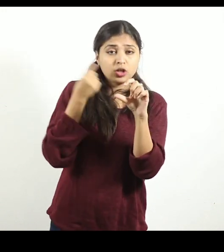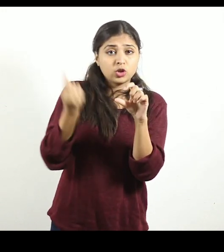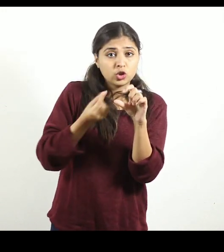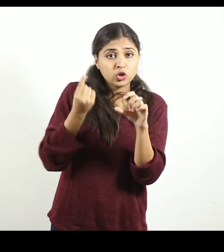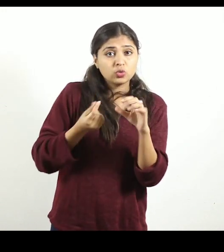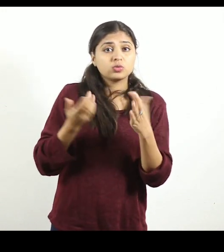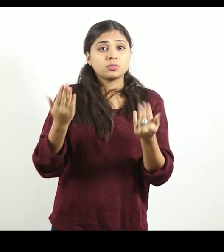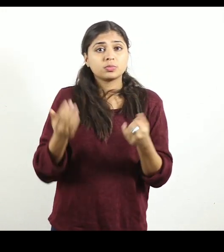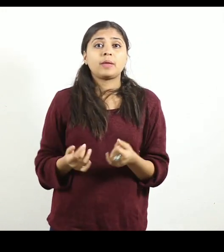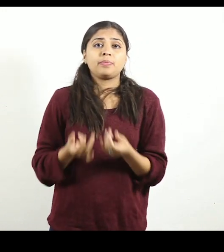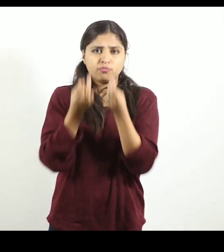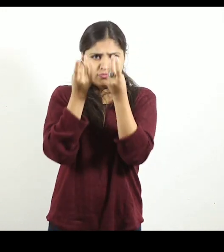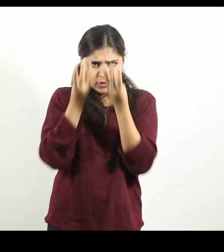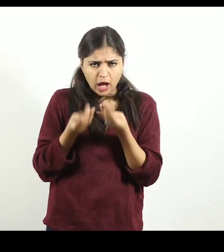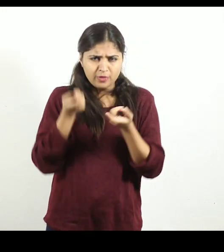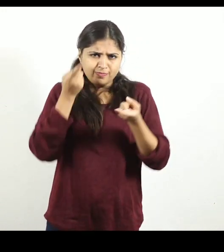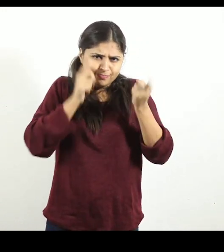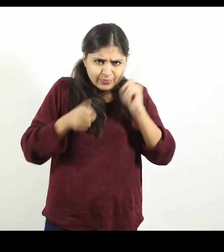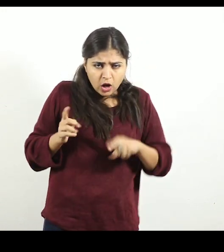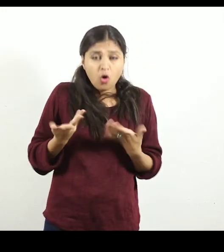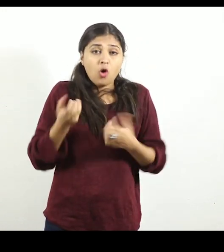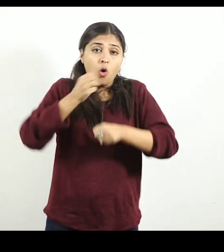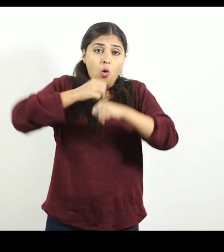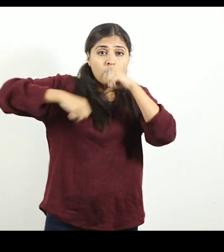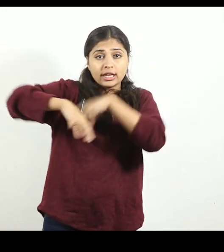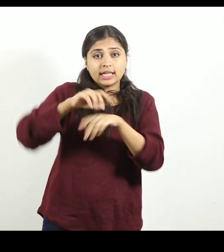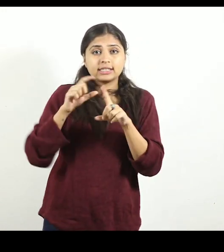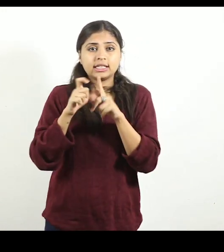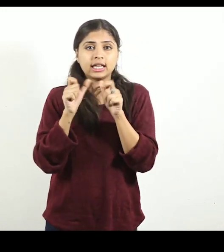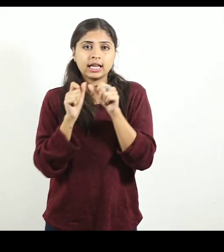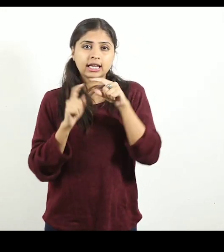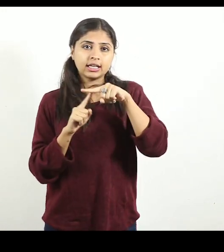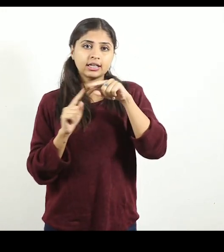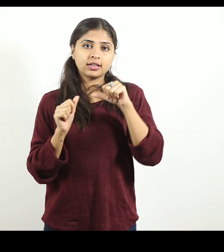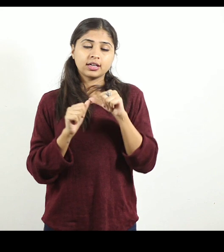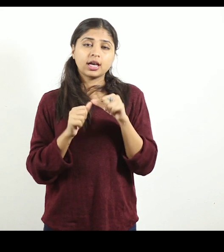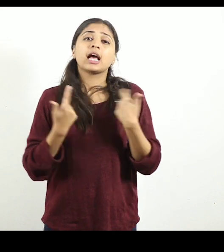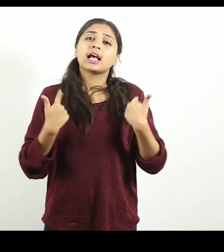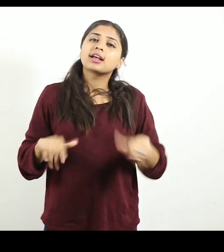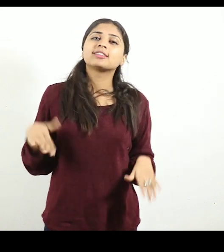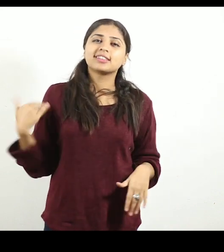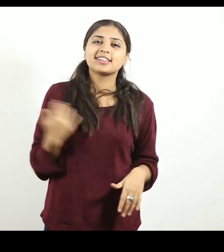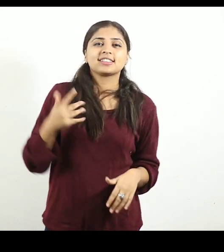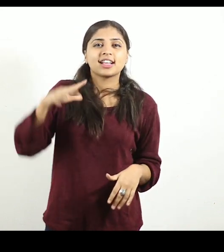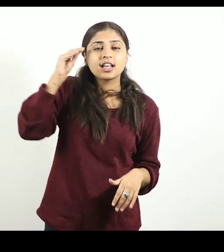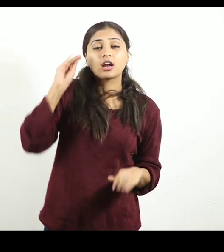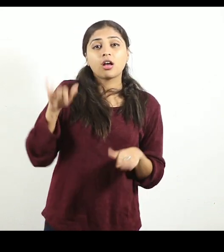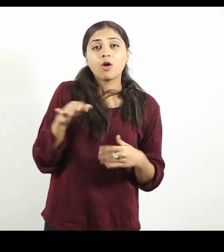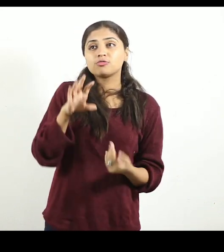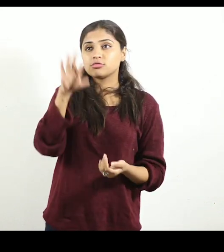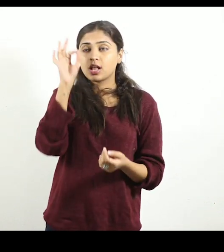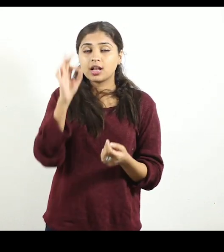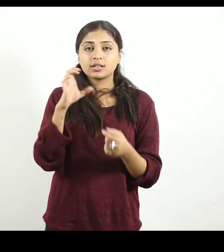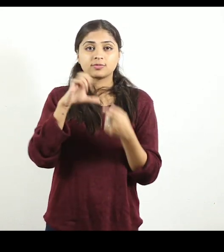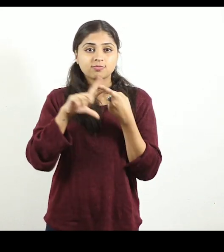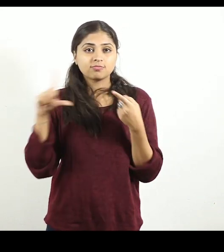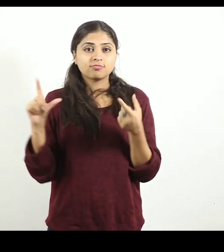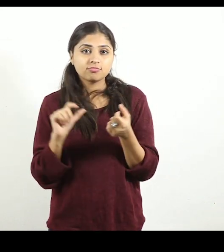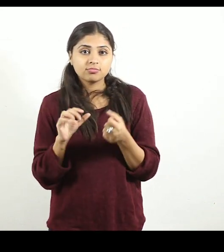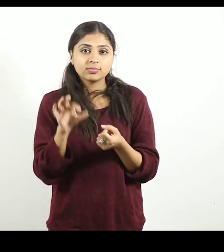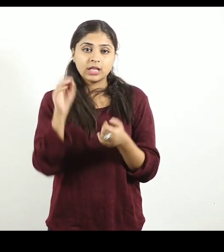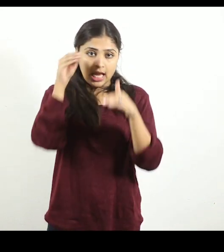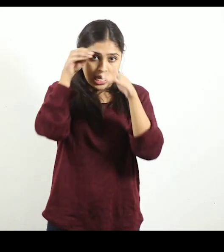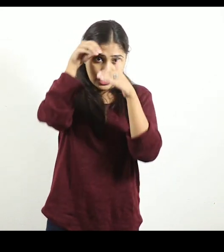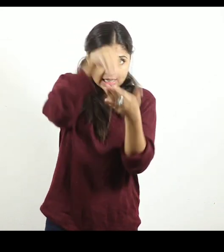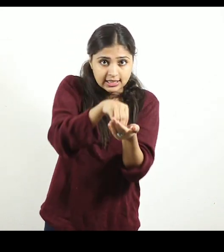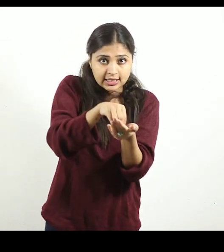to calculate, analyze, and organize data. So let us learn how to select cells, insert content, and delete cells and